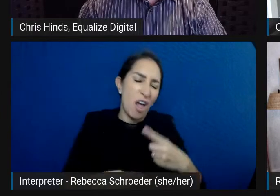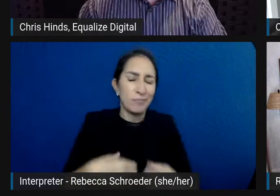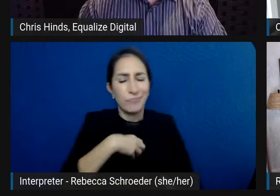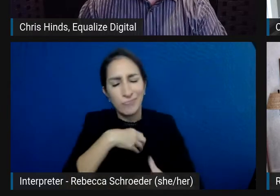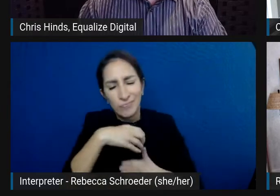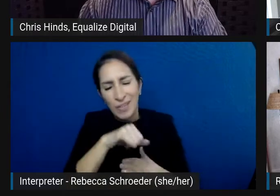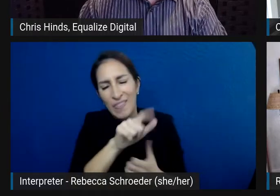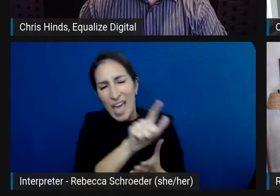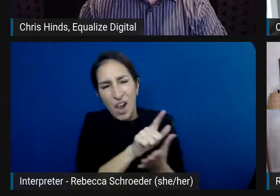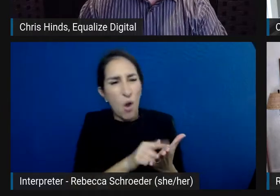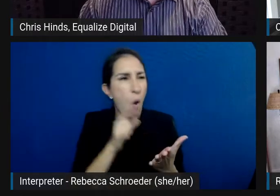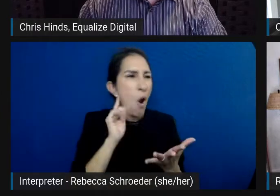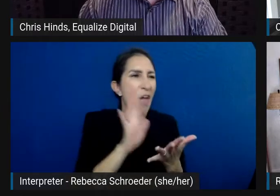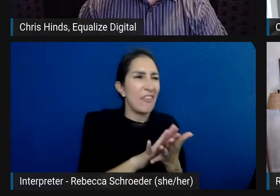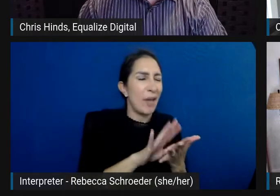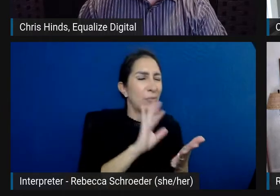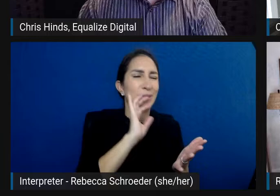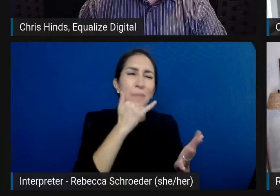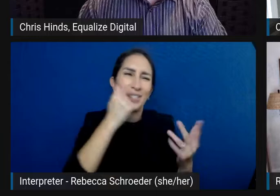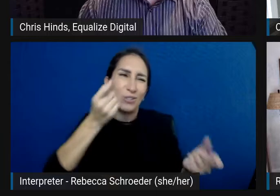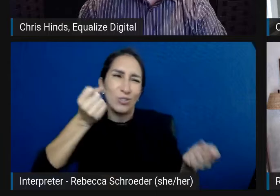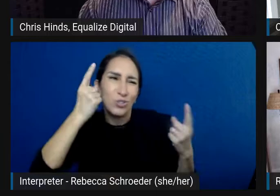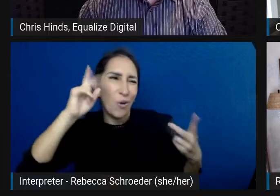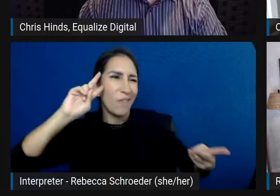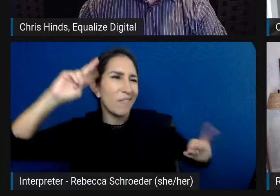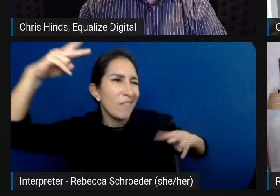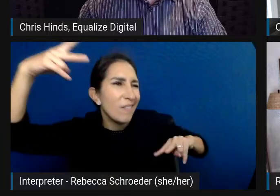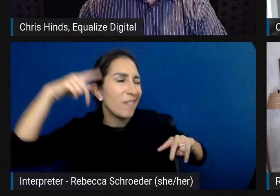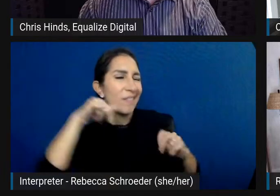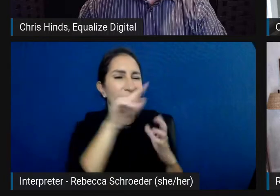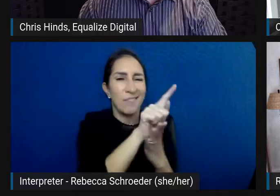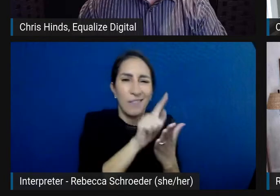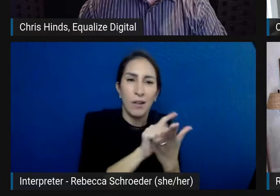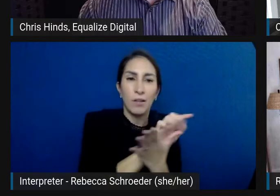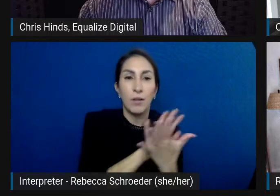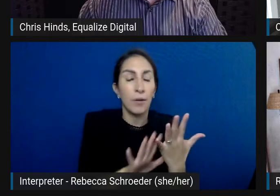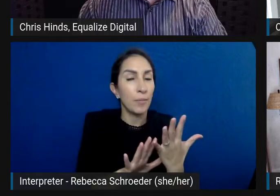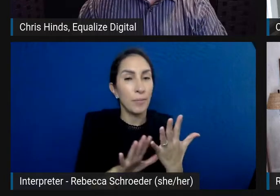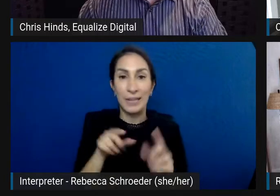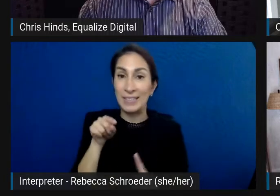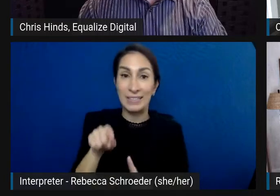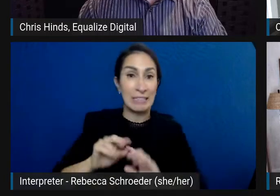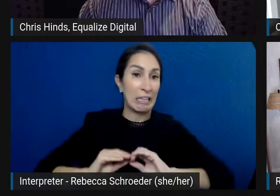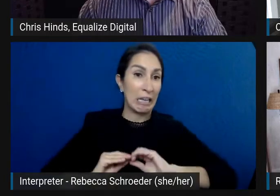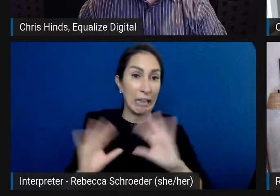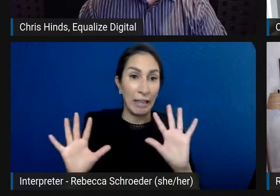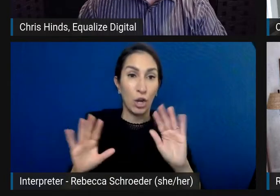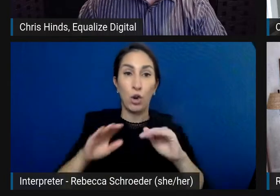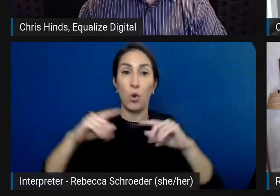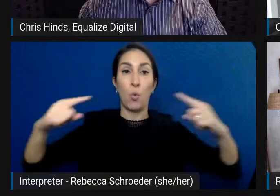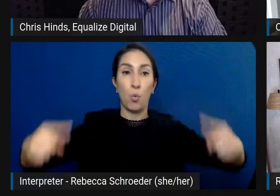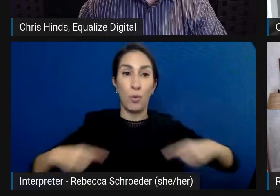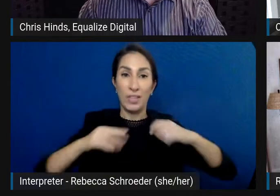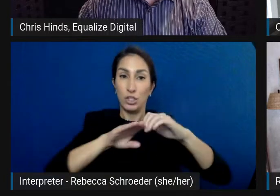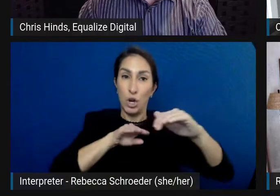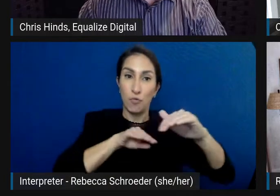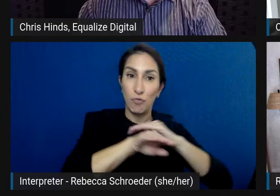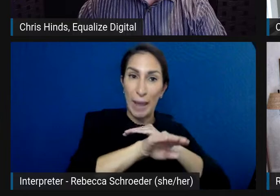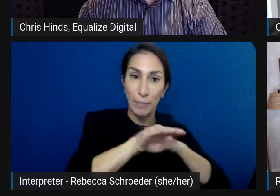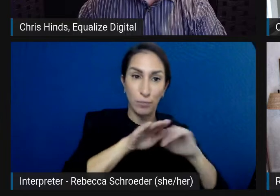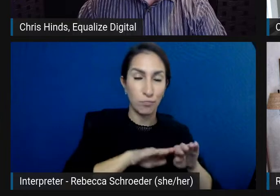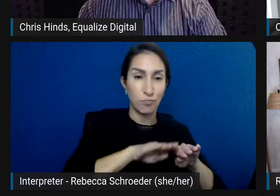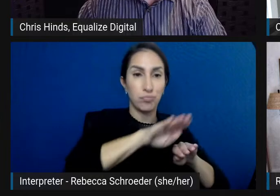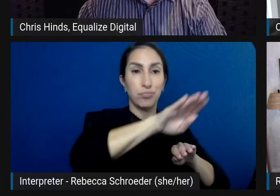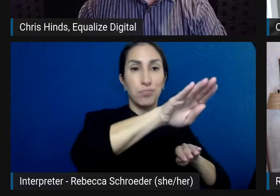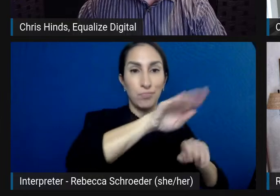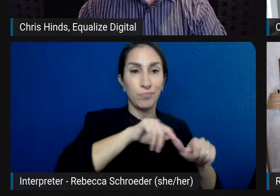interpreted correctly. But like, I don't think this is one of those situations. Like, I think it's clear that like you should have a wheelchair ramp and your website should be able to be